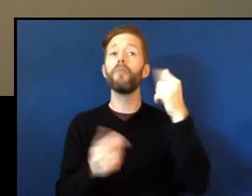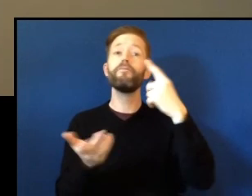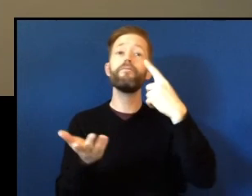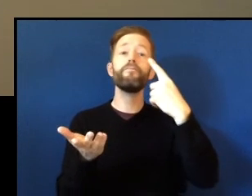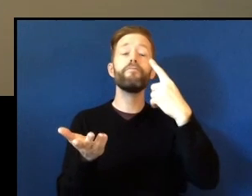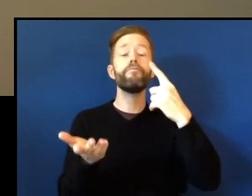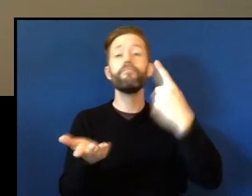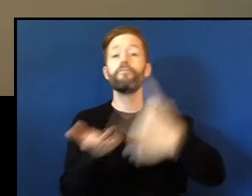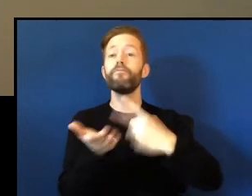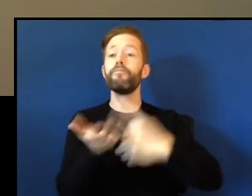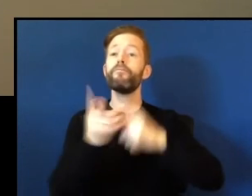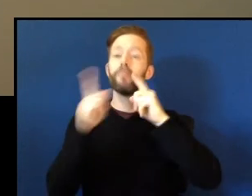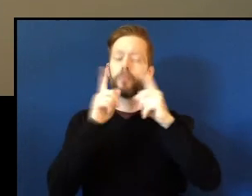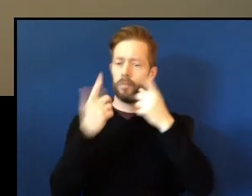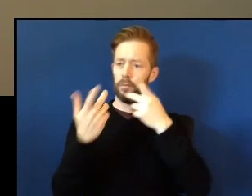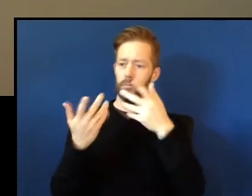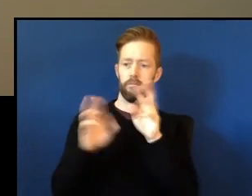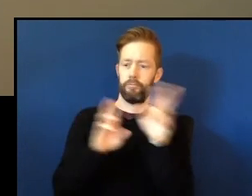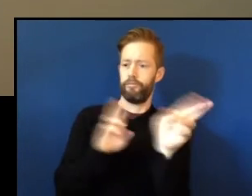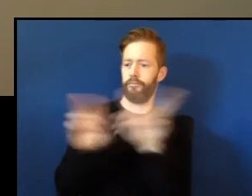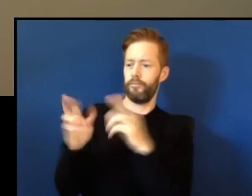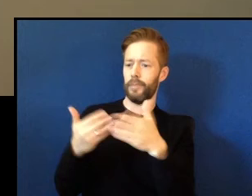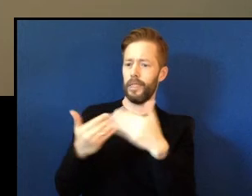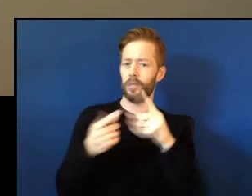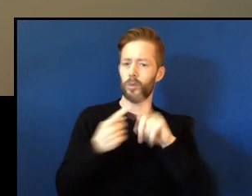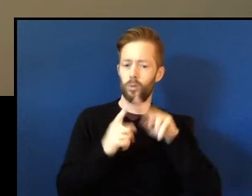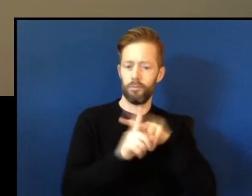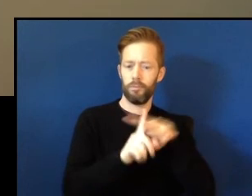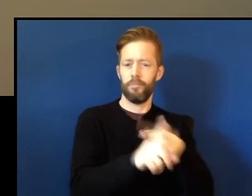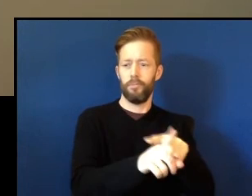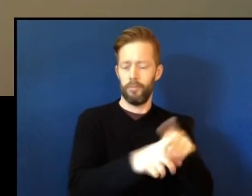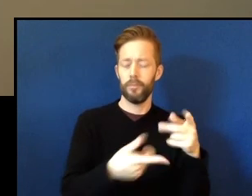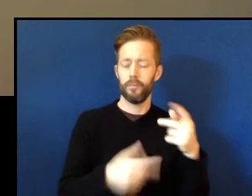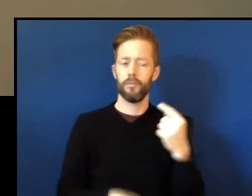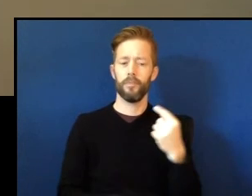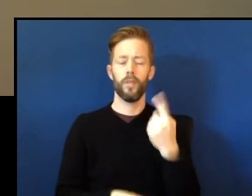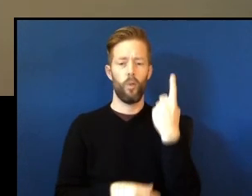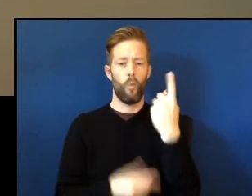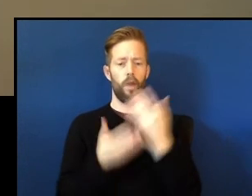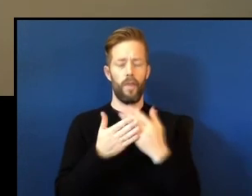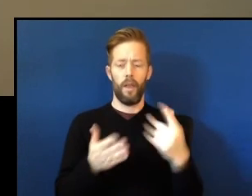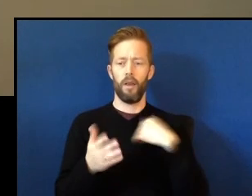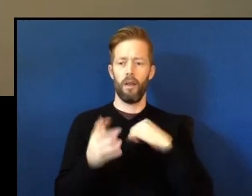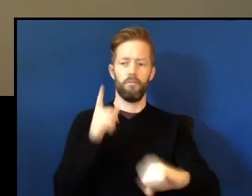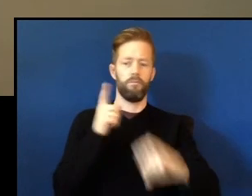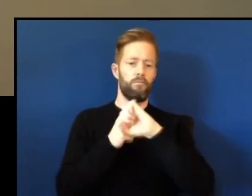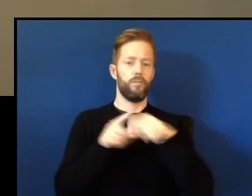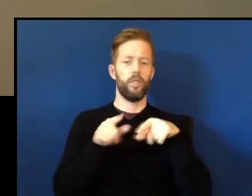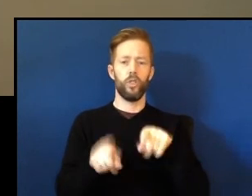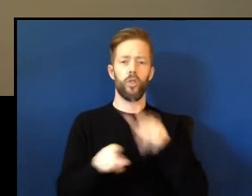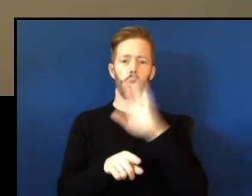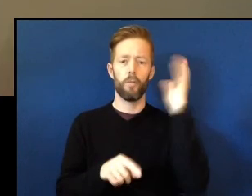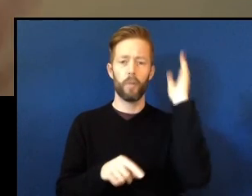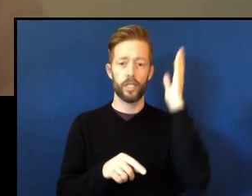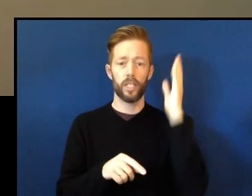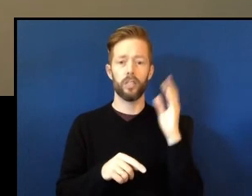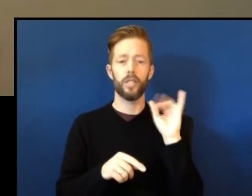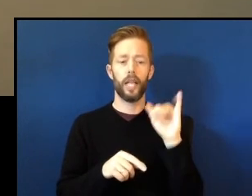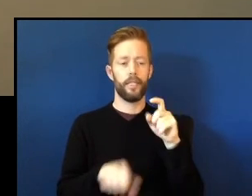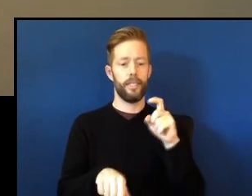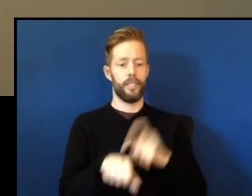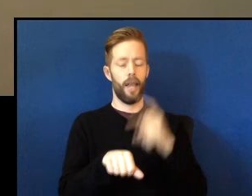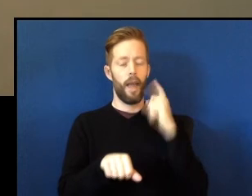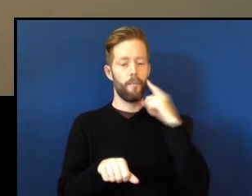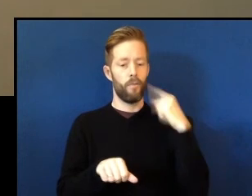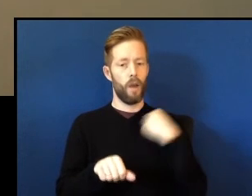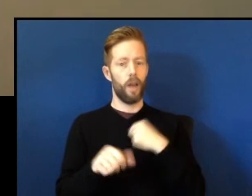that we work with or even our own families. I think one thing that really struck me during your presentation as well is that time for us just to kind